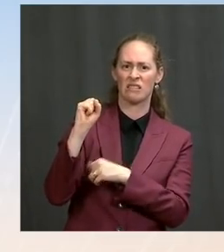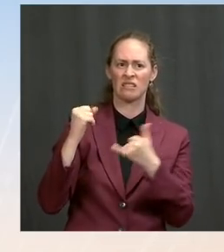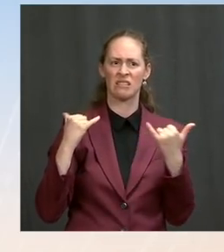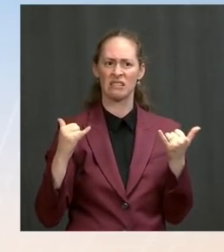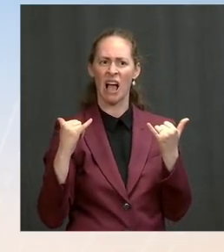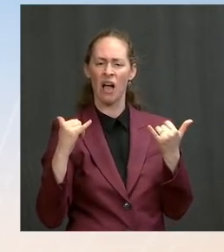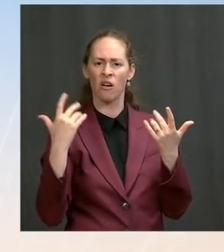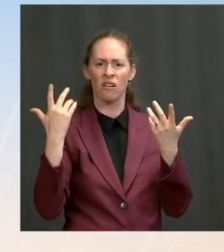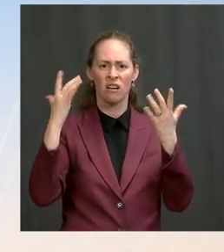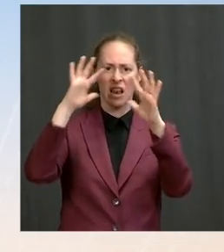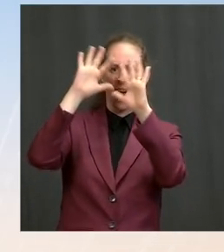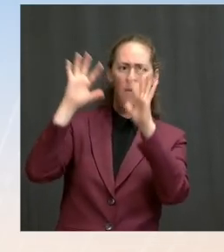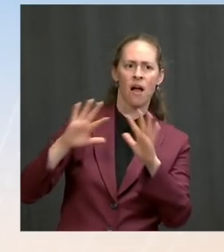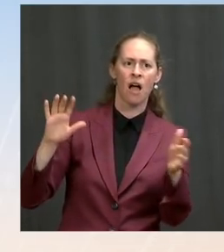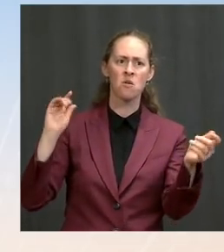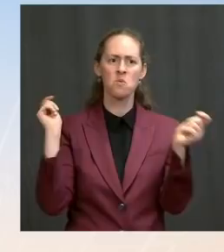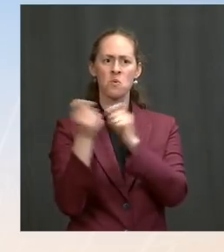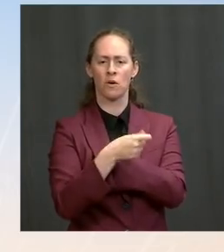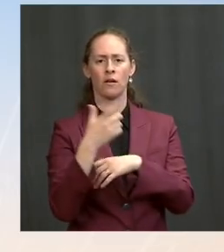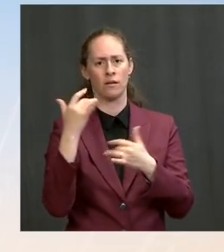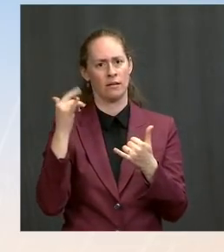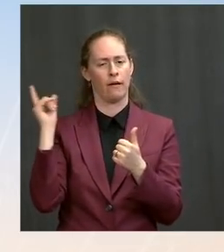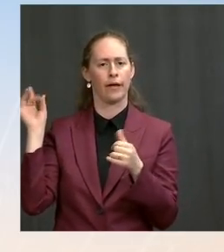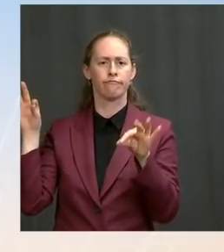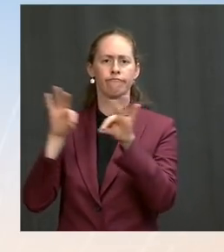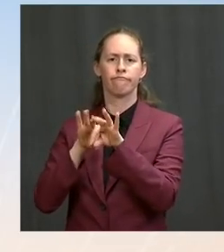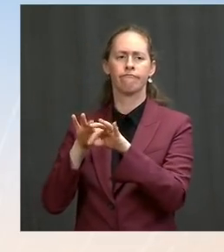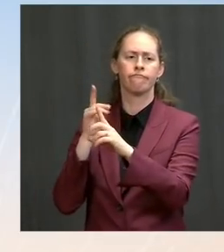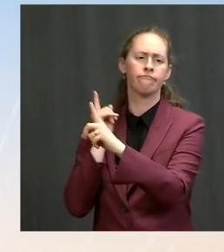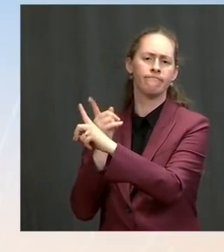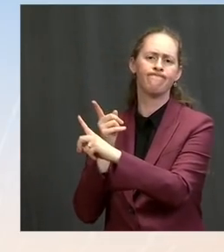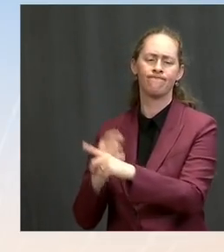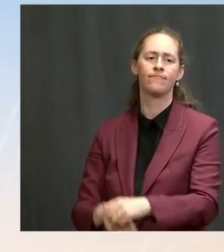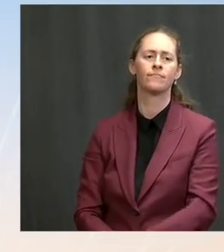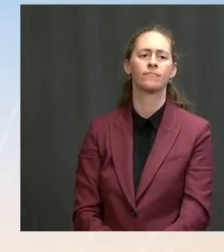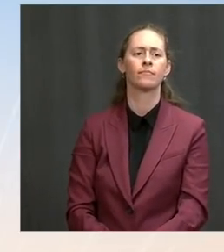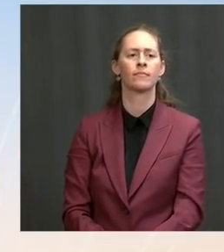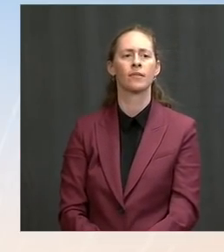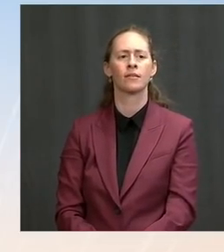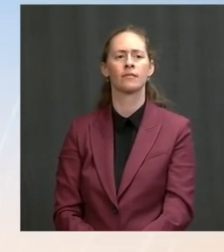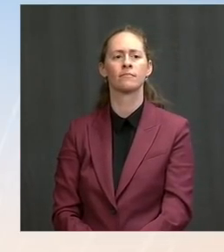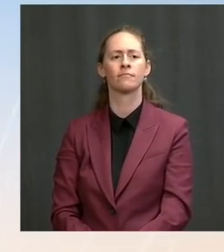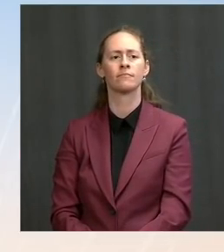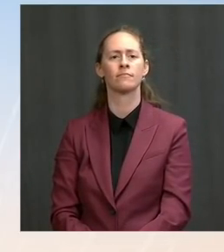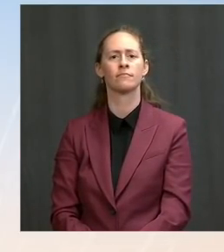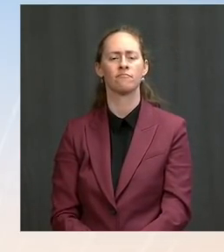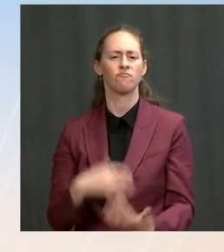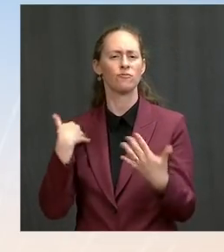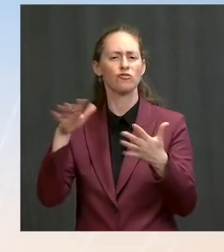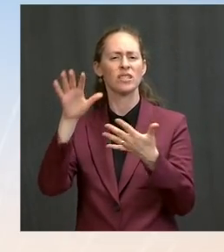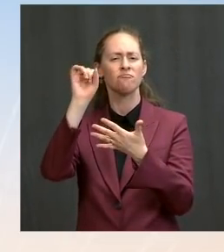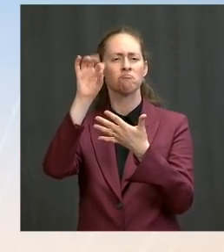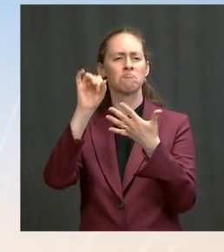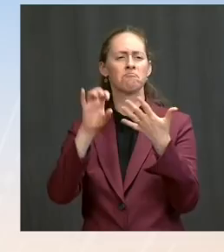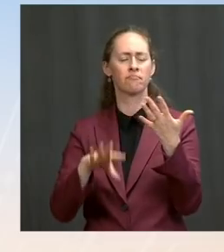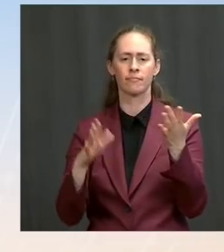priority, one of the top priorities of his presidency. And I've outlined a few of these items before, but again, it's incumbent upon us